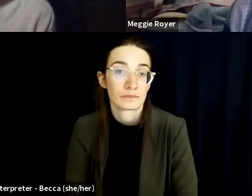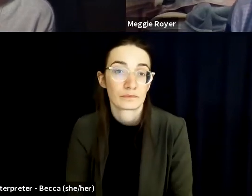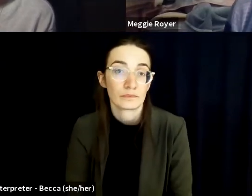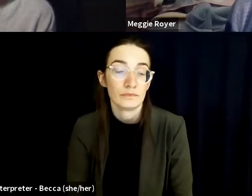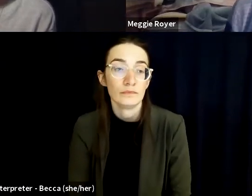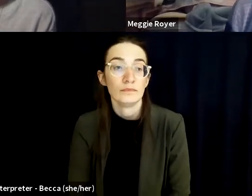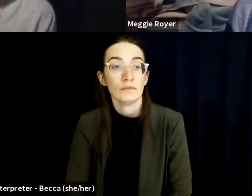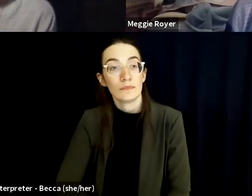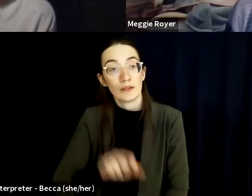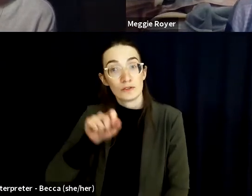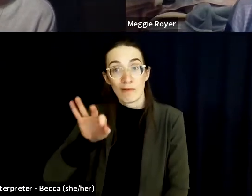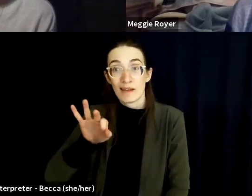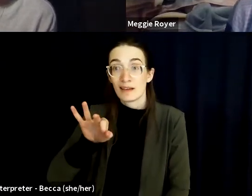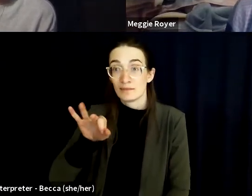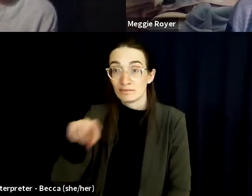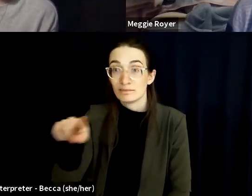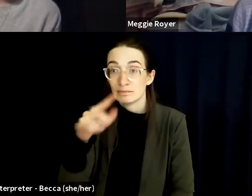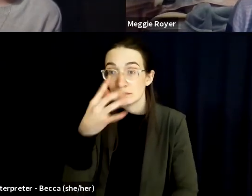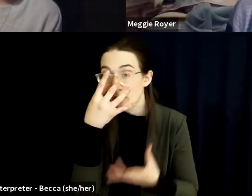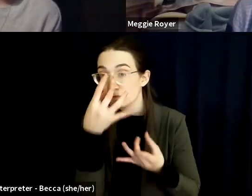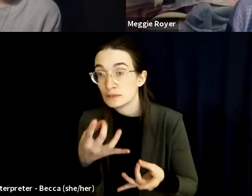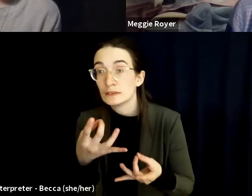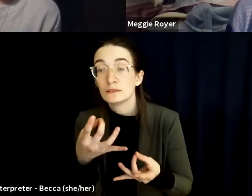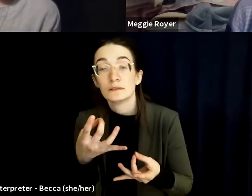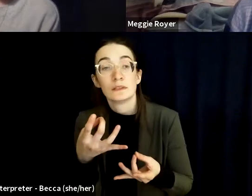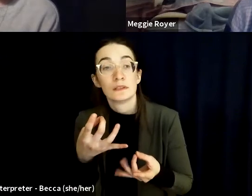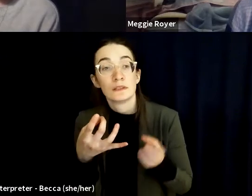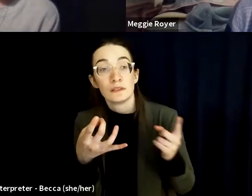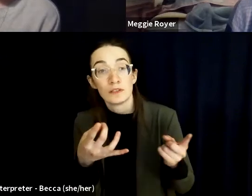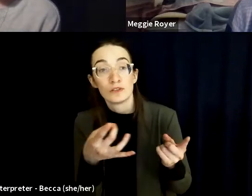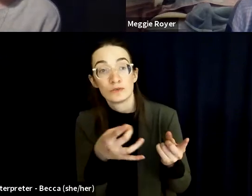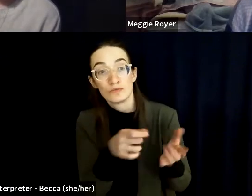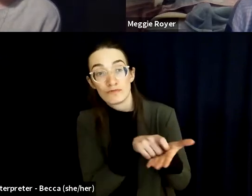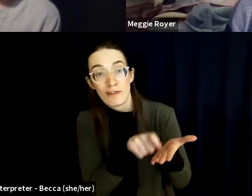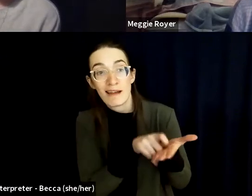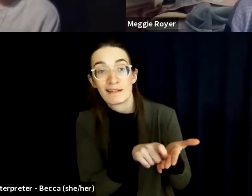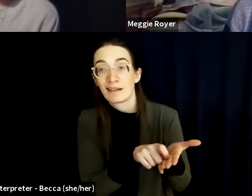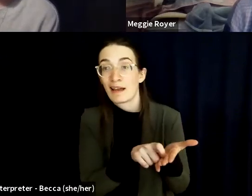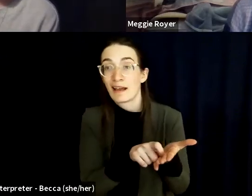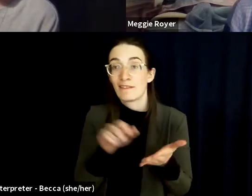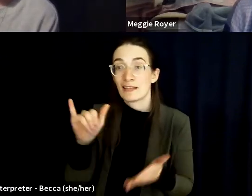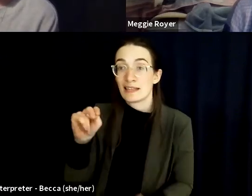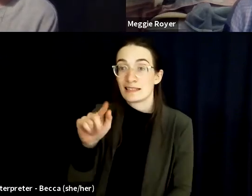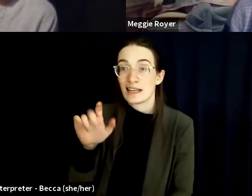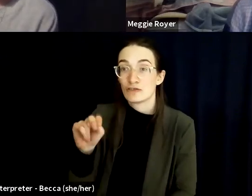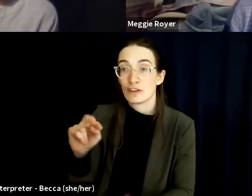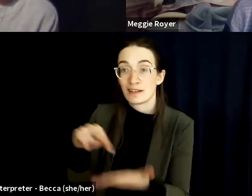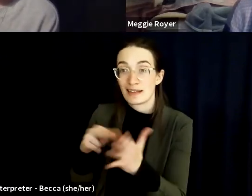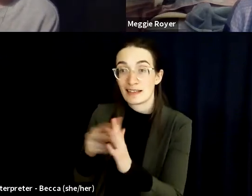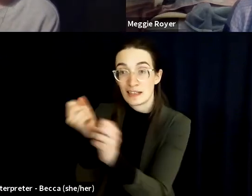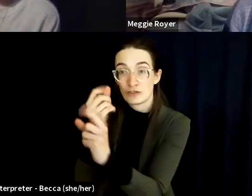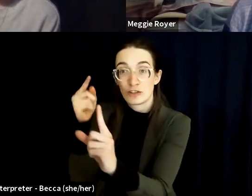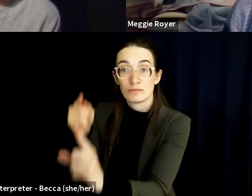So if you are interested in writing intentions for yourself, we just pasted a couple of prompts